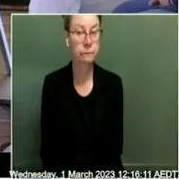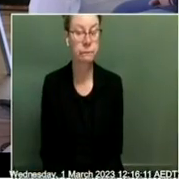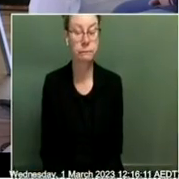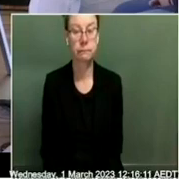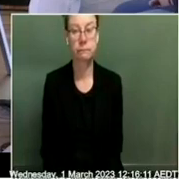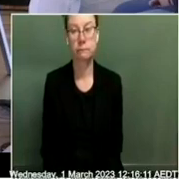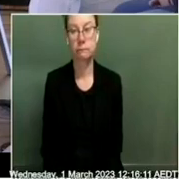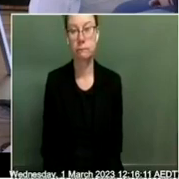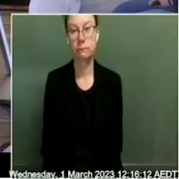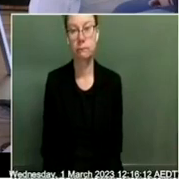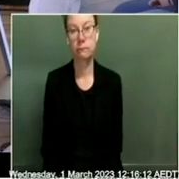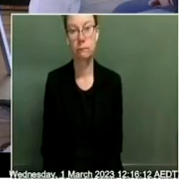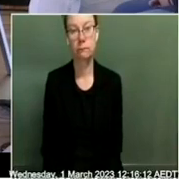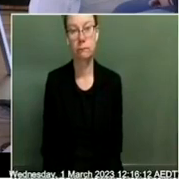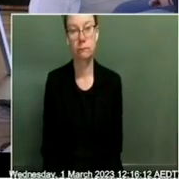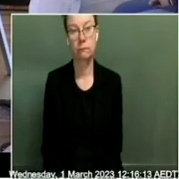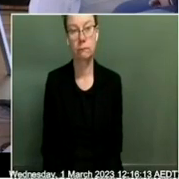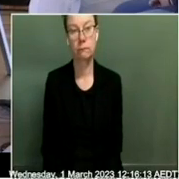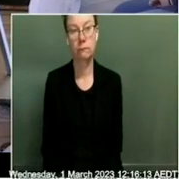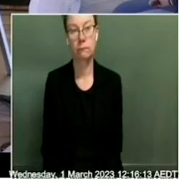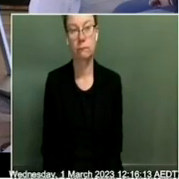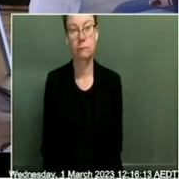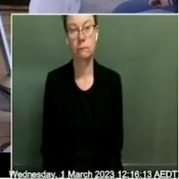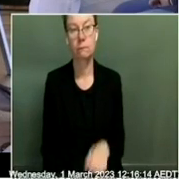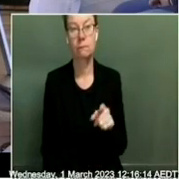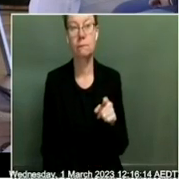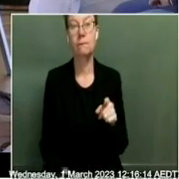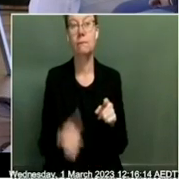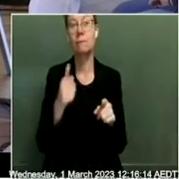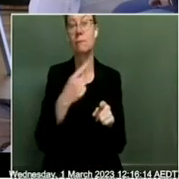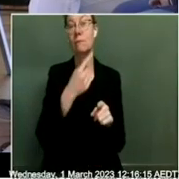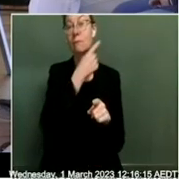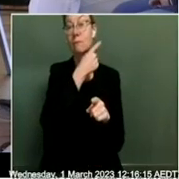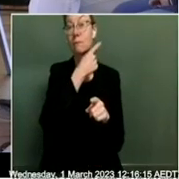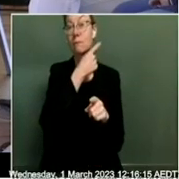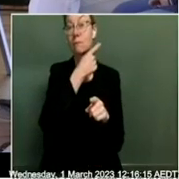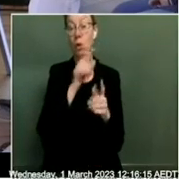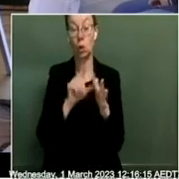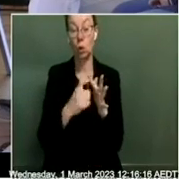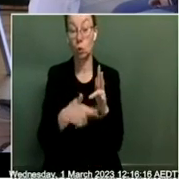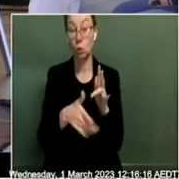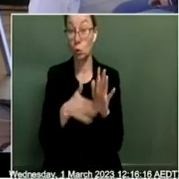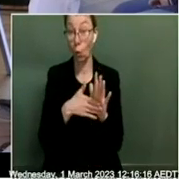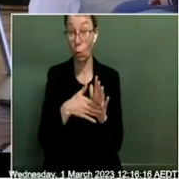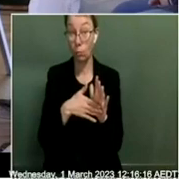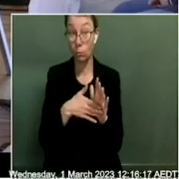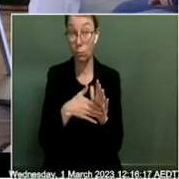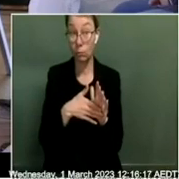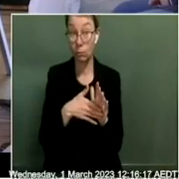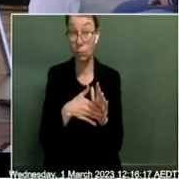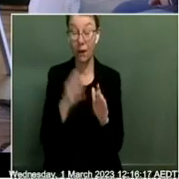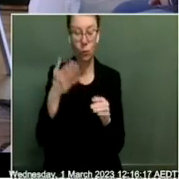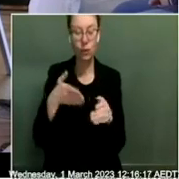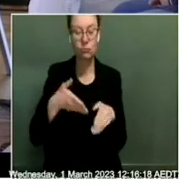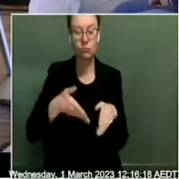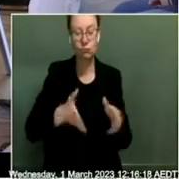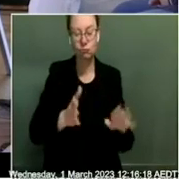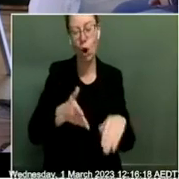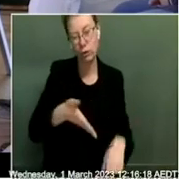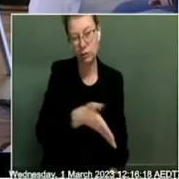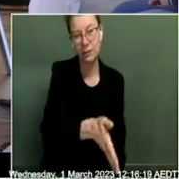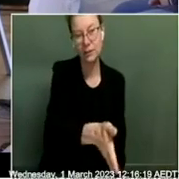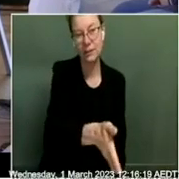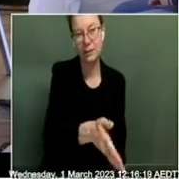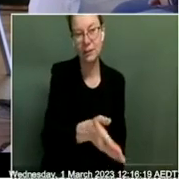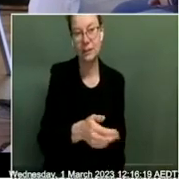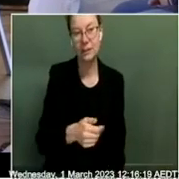from the dormitory. You haven't been to the dormitory yet. Mm. It was a track that they... Mm. Well, because Granny Arden lived down